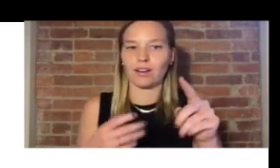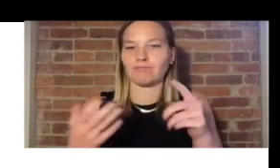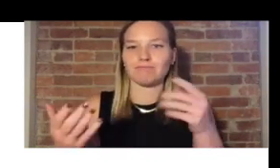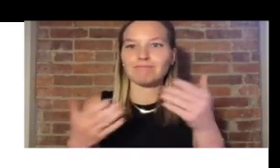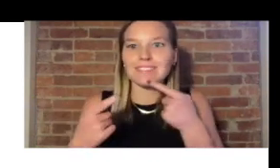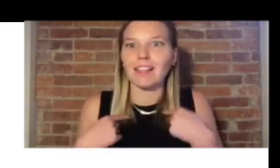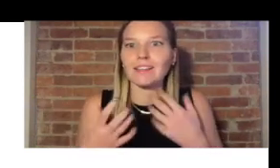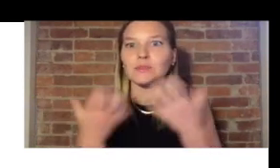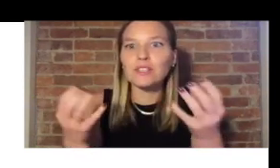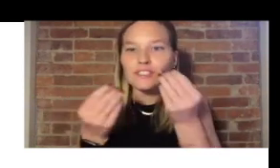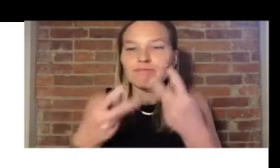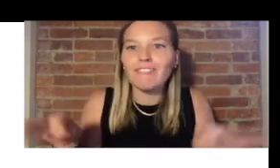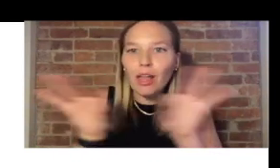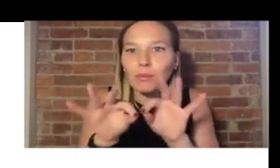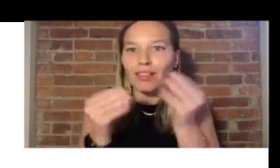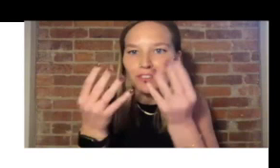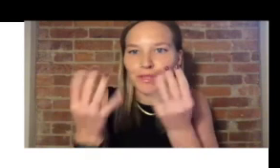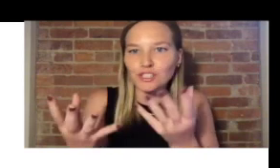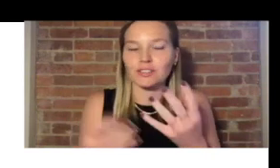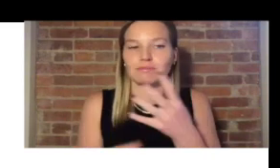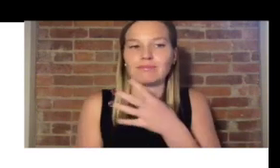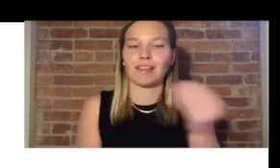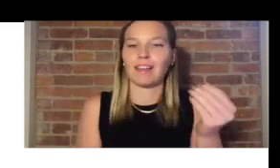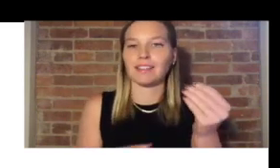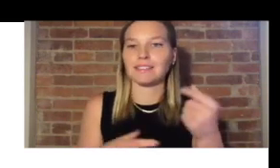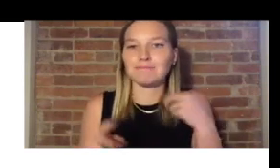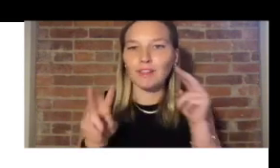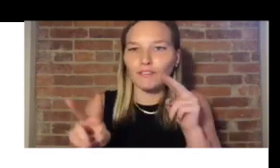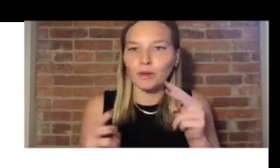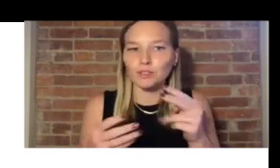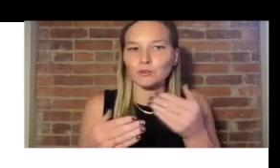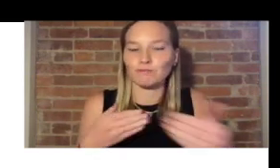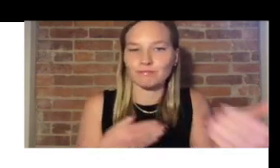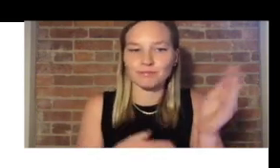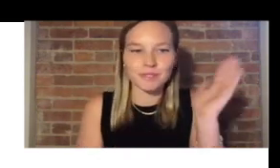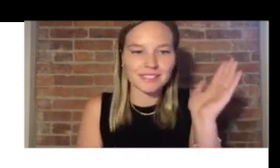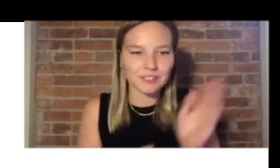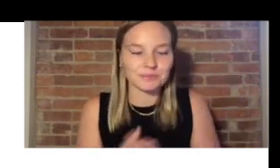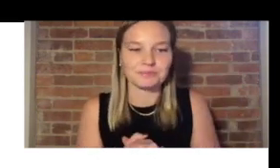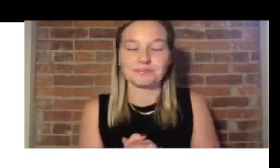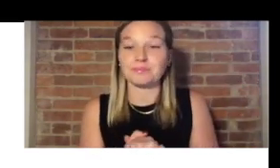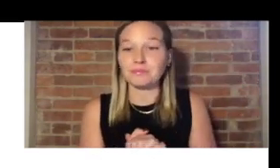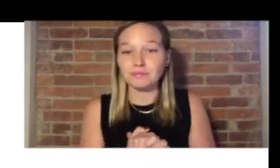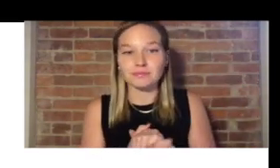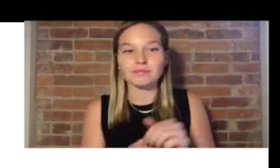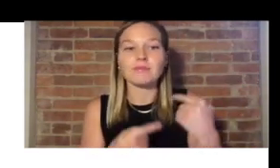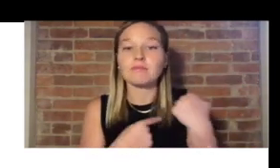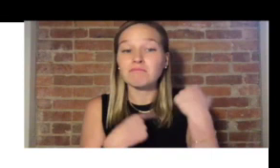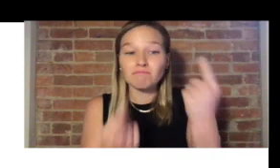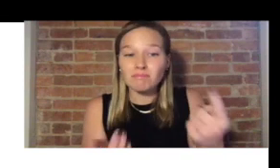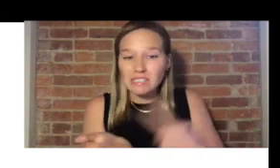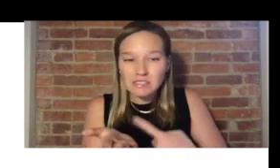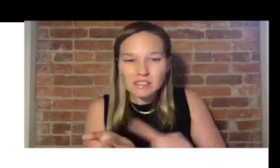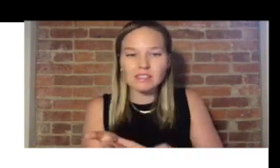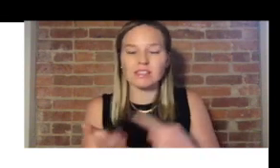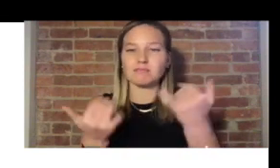Thank you so much to Dr. Herzig for giving us such valuable information. And I'm looking forward to the